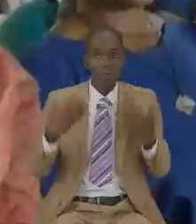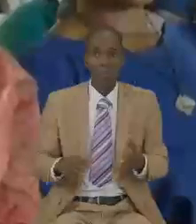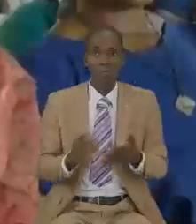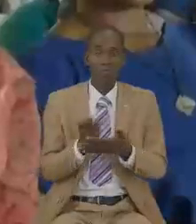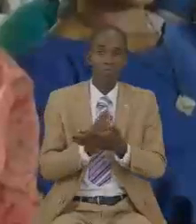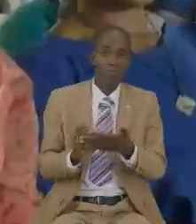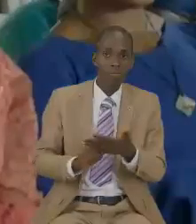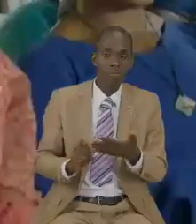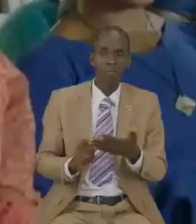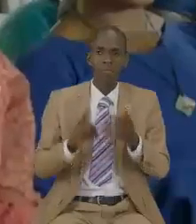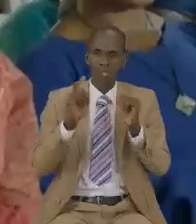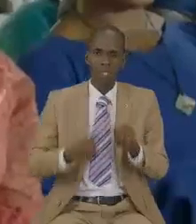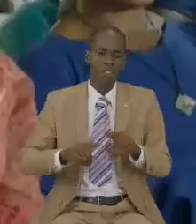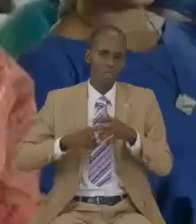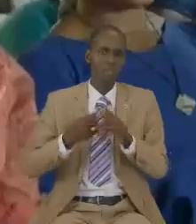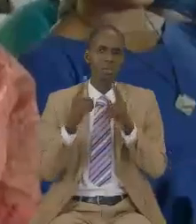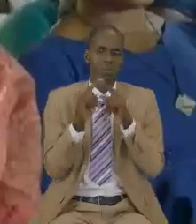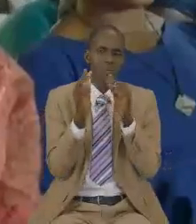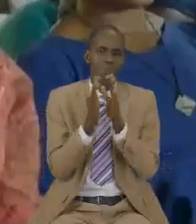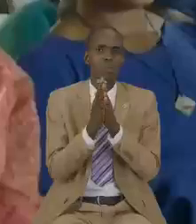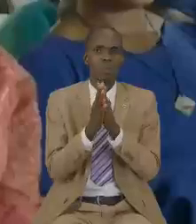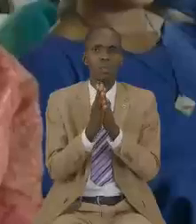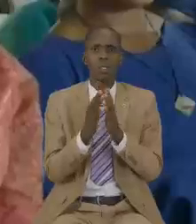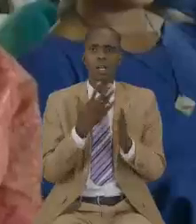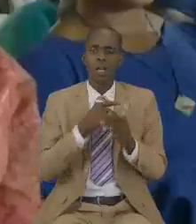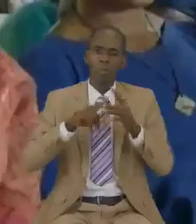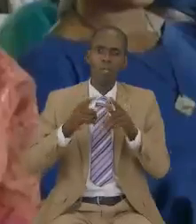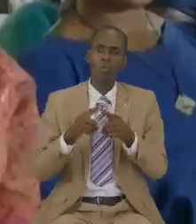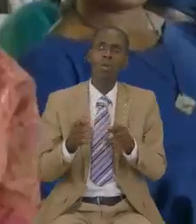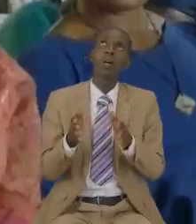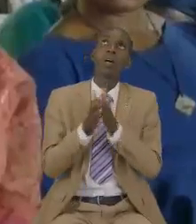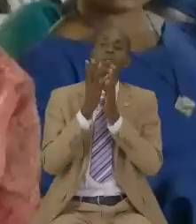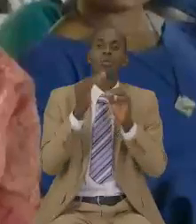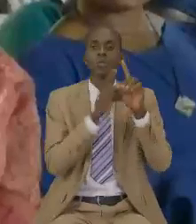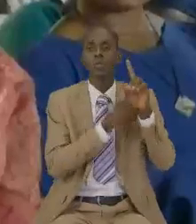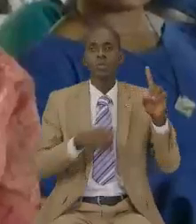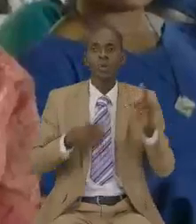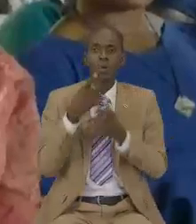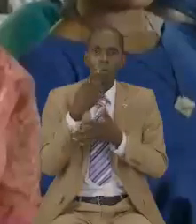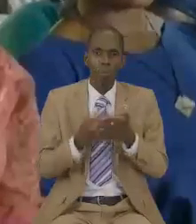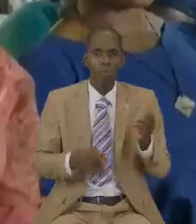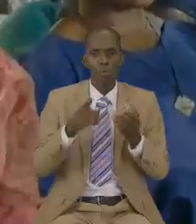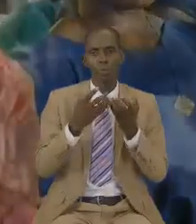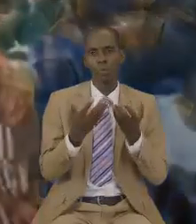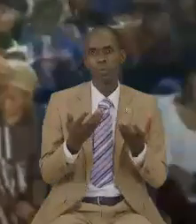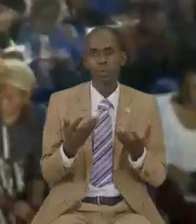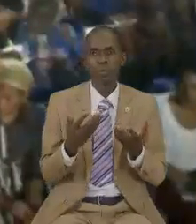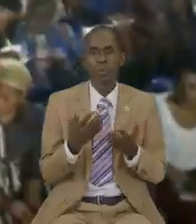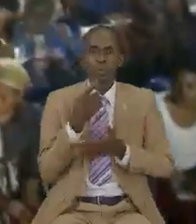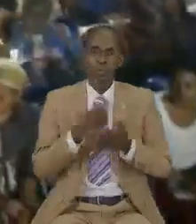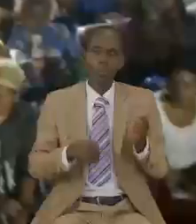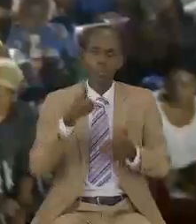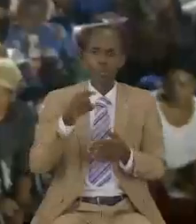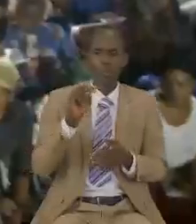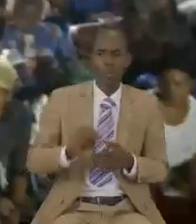If you finish with one person, please take another person. Let's do that quickly. They are waiting for